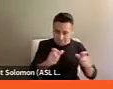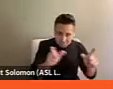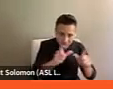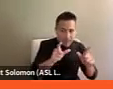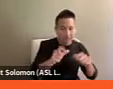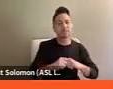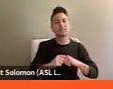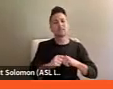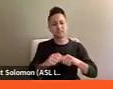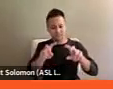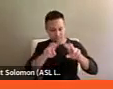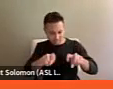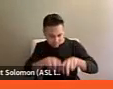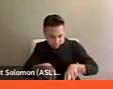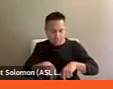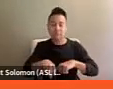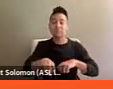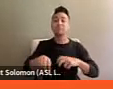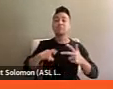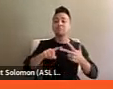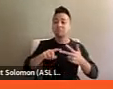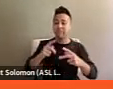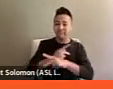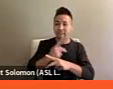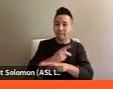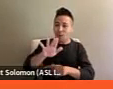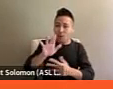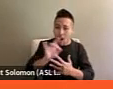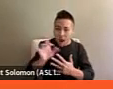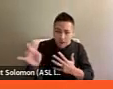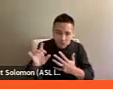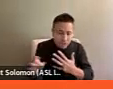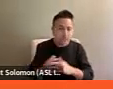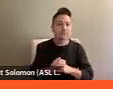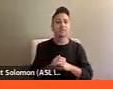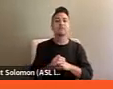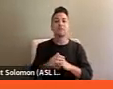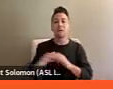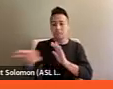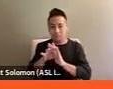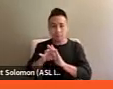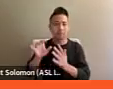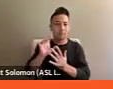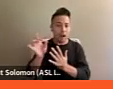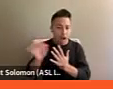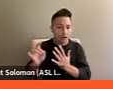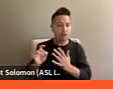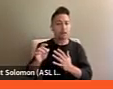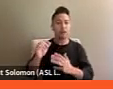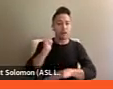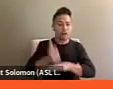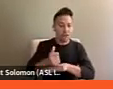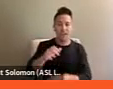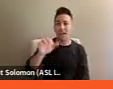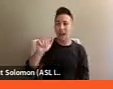You're going to figure out what your options are. Pick an option. Create an attribution for that OER. That's really